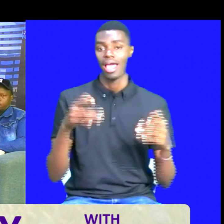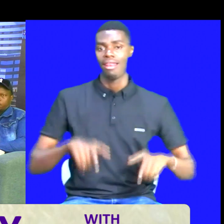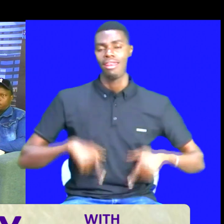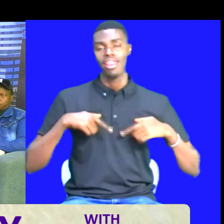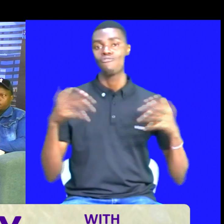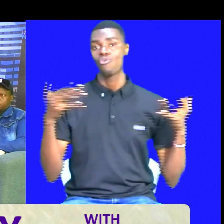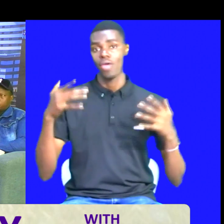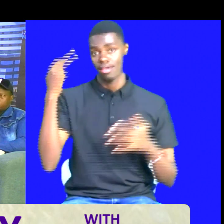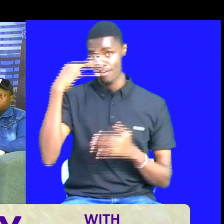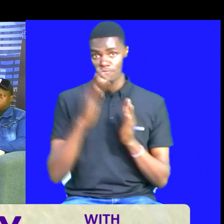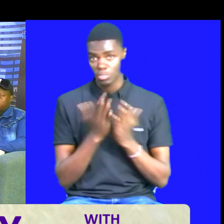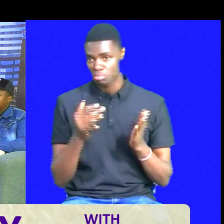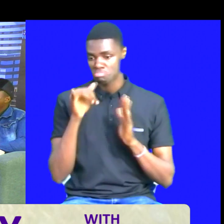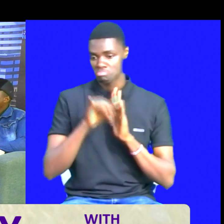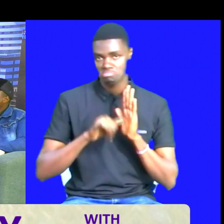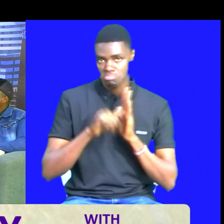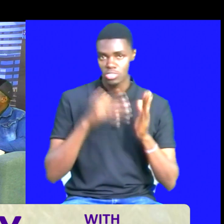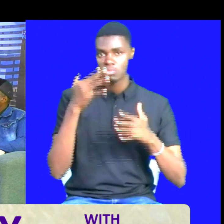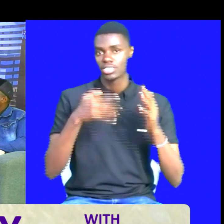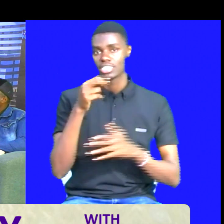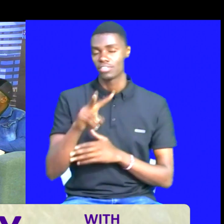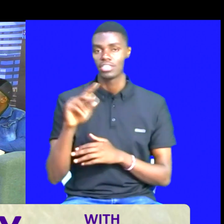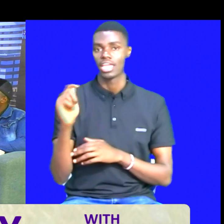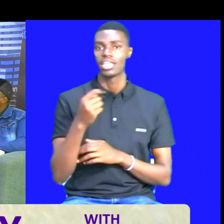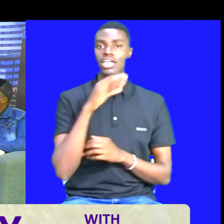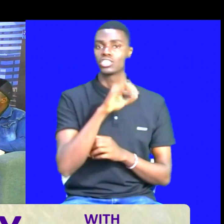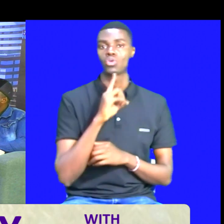Facebook, YouTube pale unaweza tupata at Science TV Kenya 0111